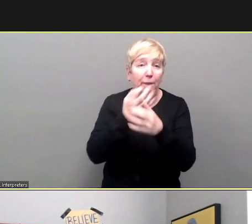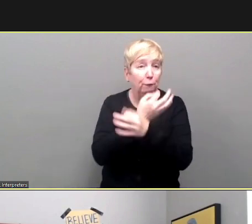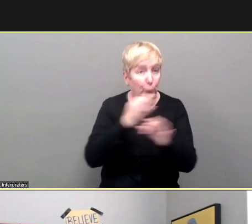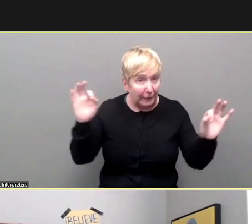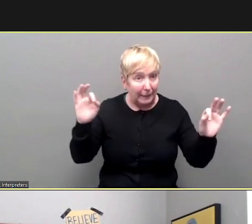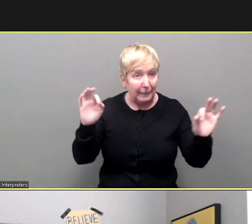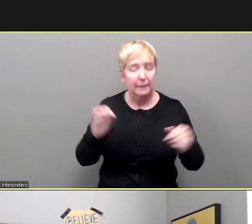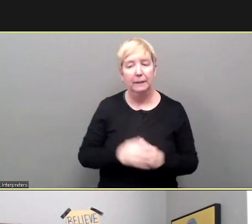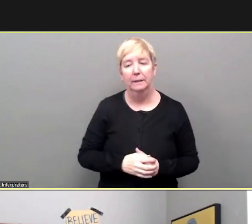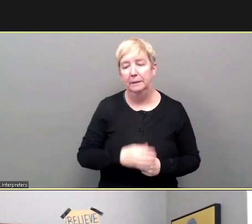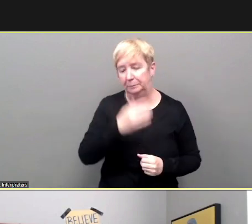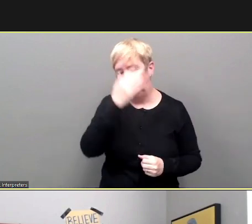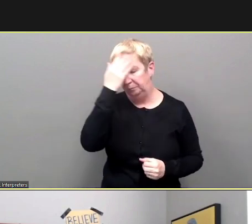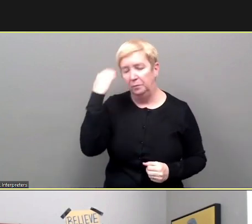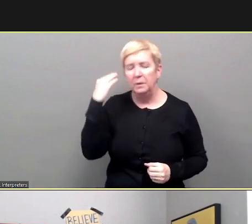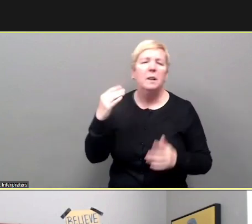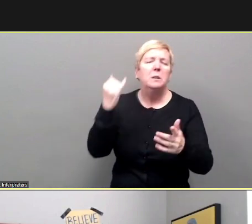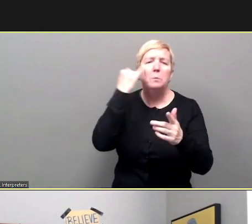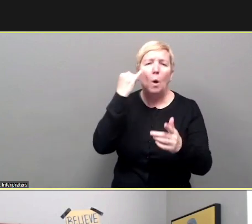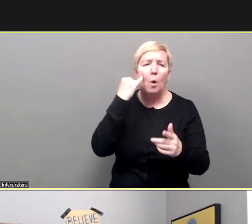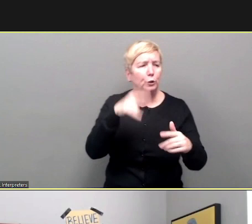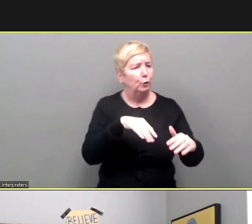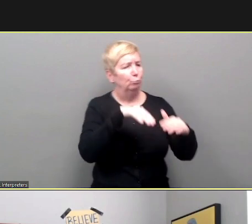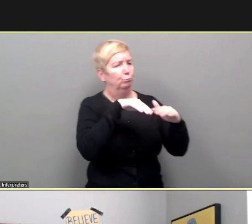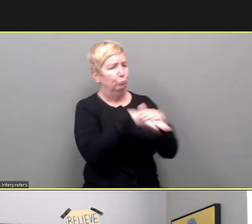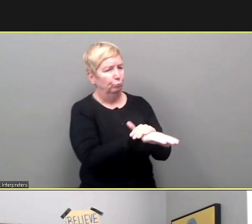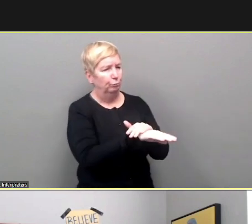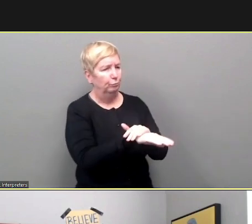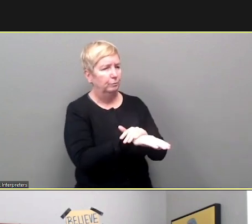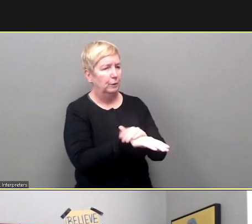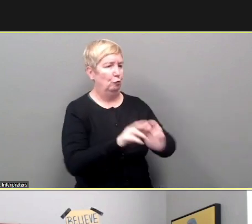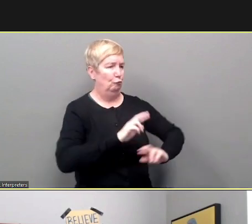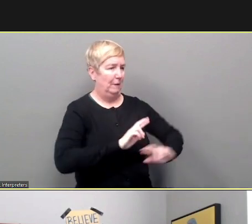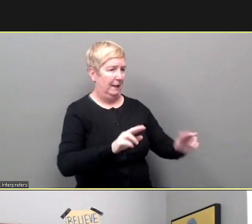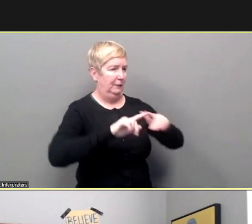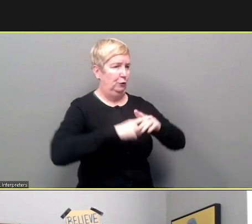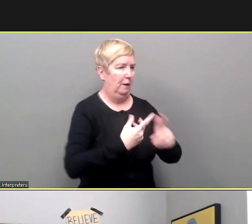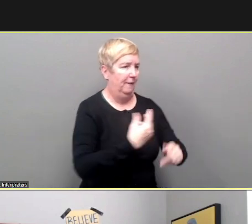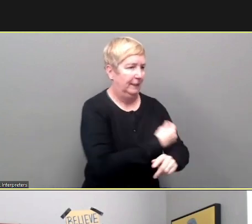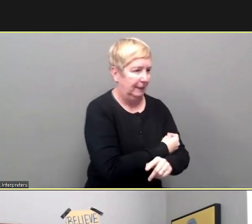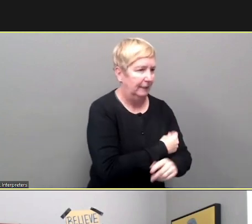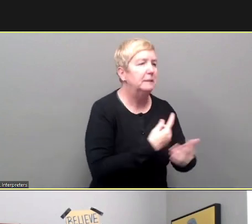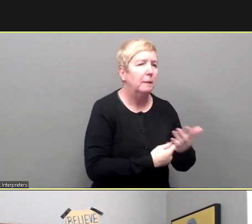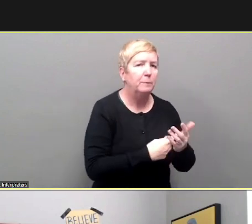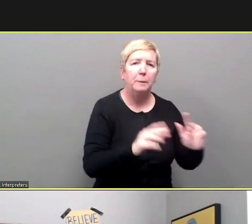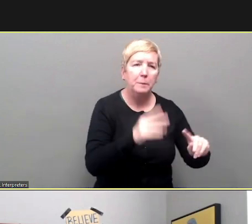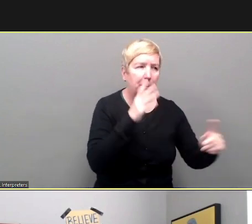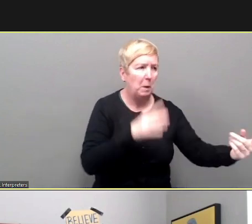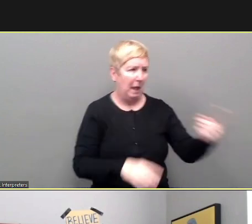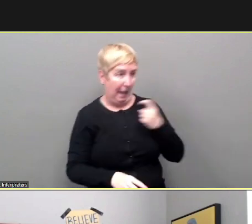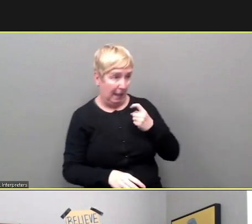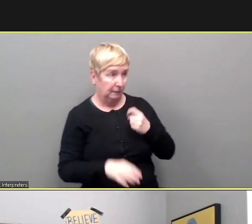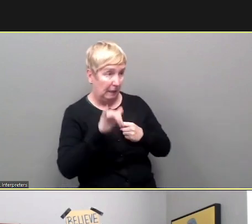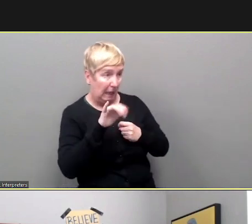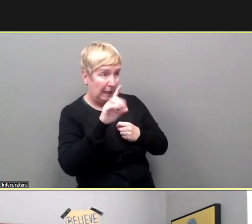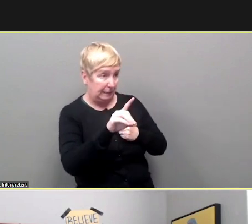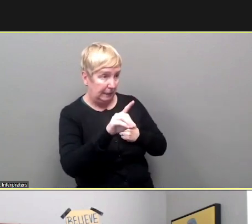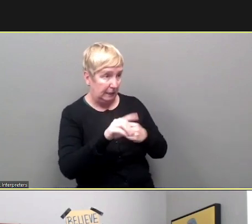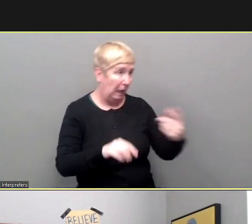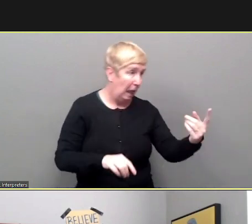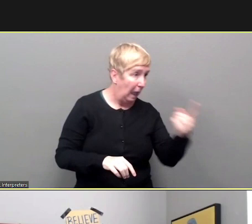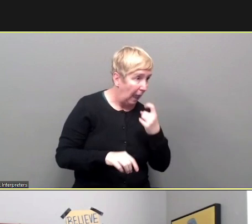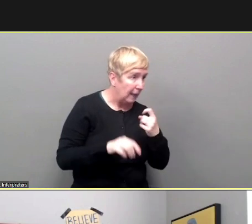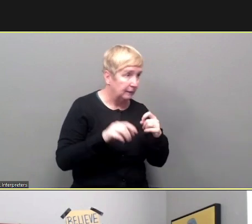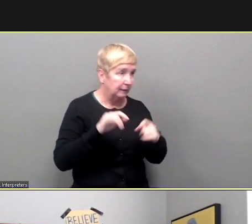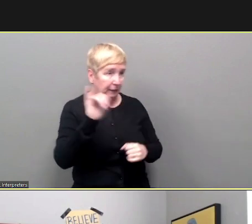a site, sometimes they will ask for your ID or your insurance card, but that's just to